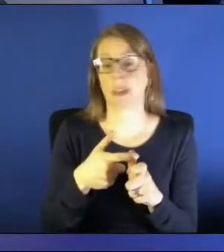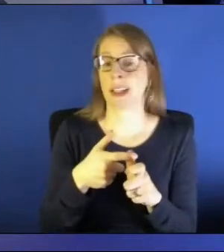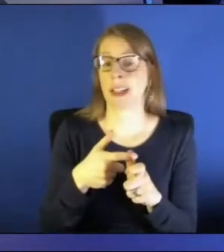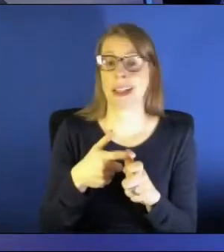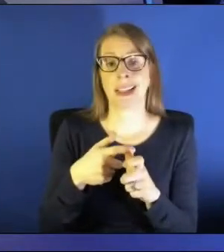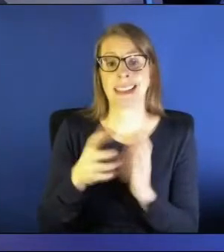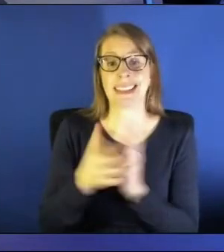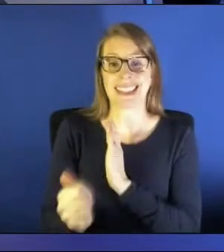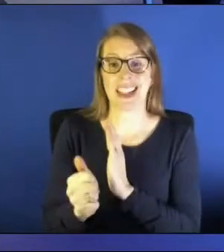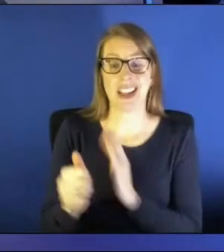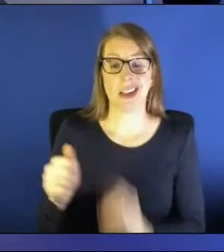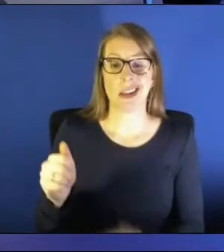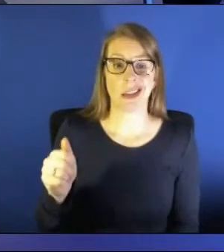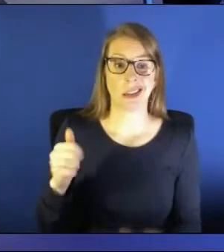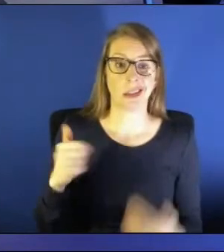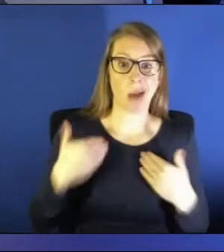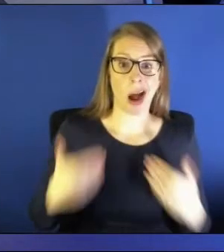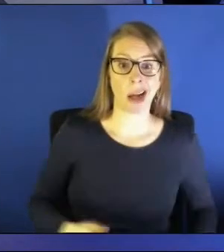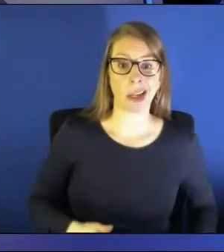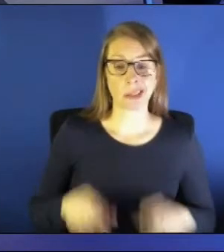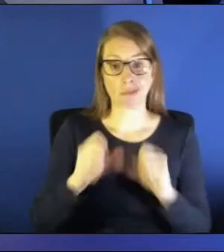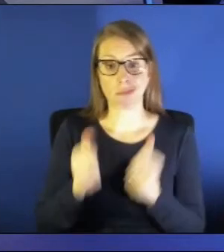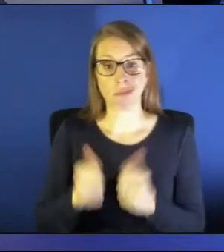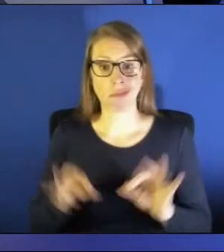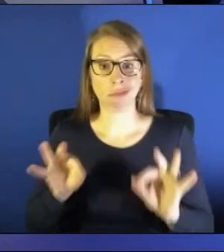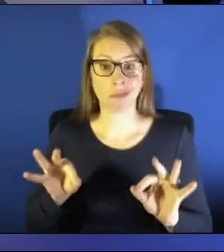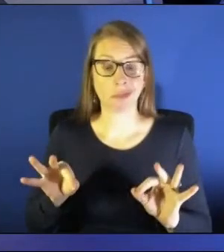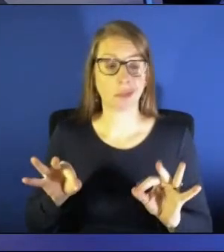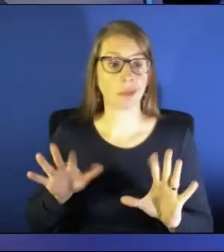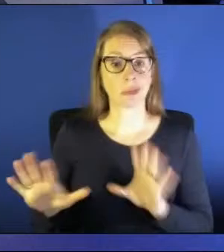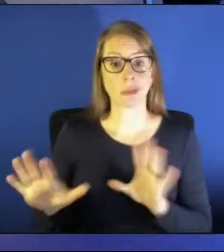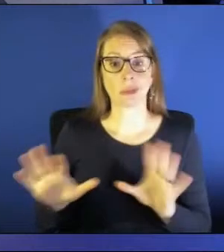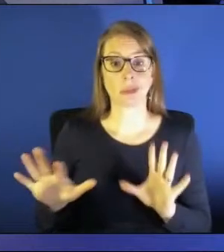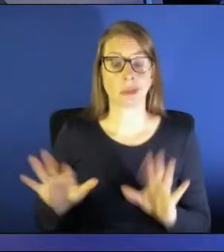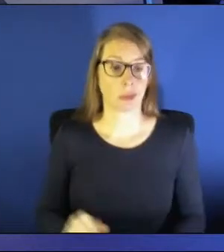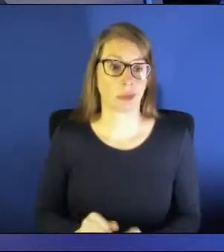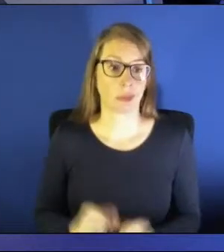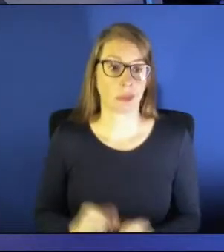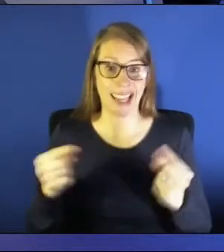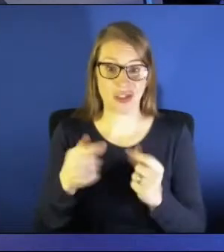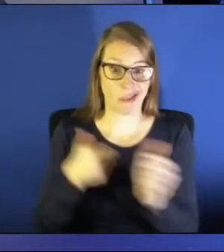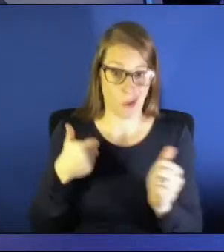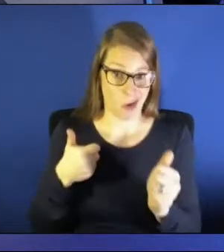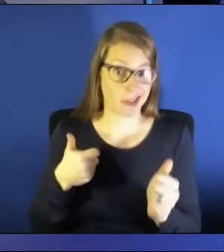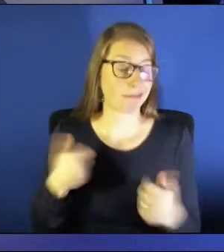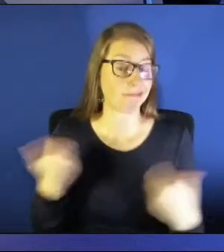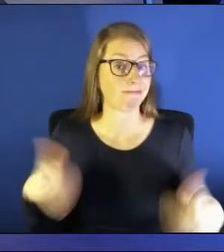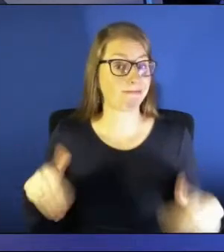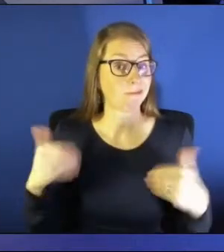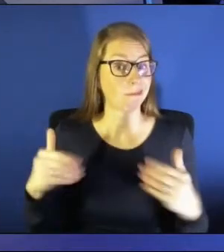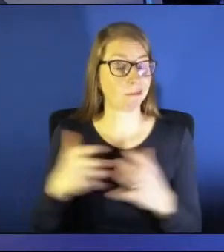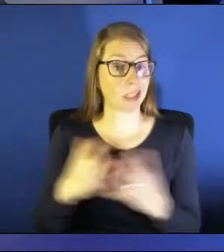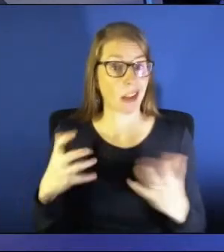you hold your body and, try to make sure that you're keeping those, injuries at bay. Yep. So I want to ask you, Dr. Yedlinski, before we get